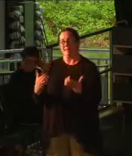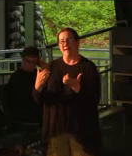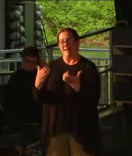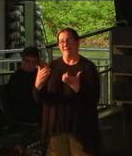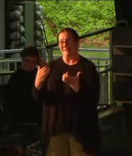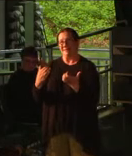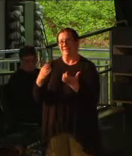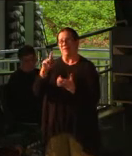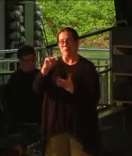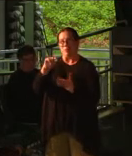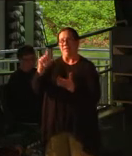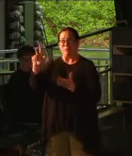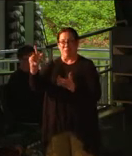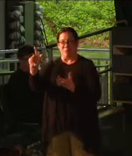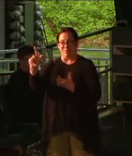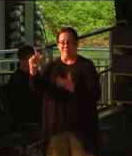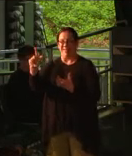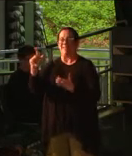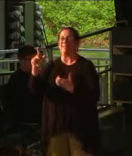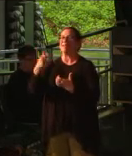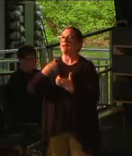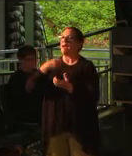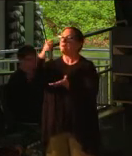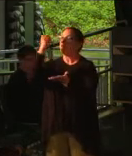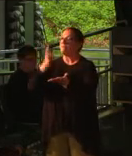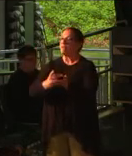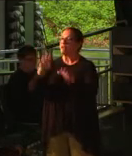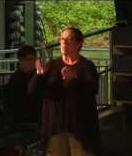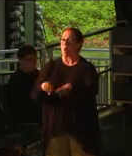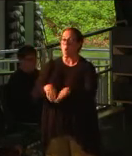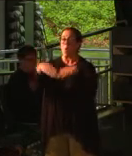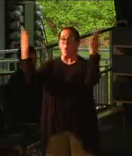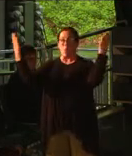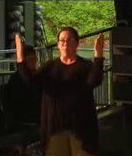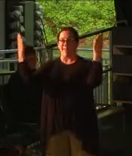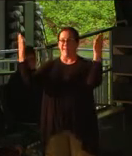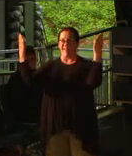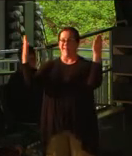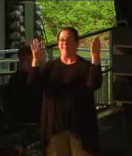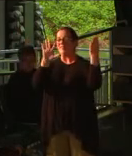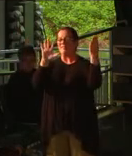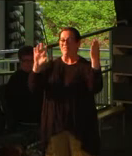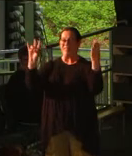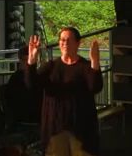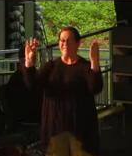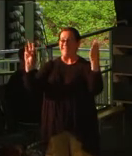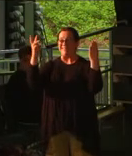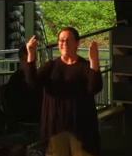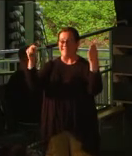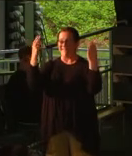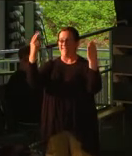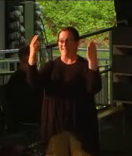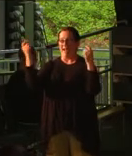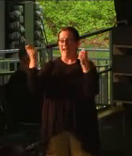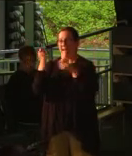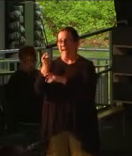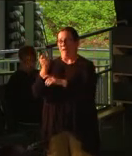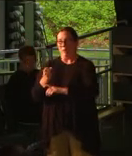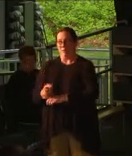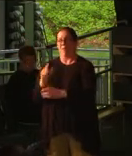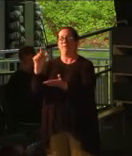of 2023, I officially open the 56th annual